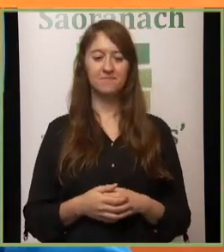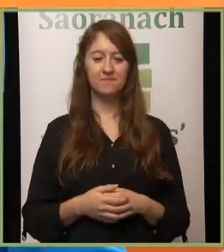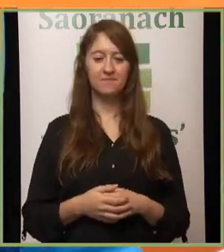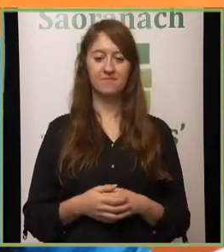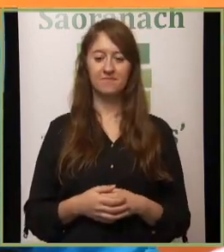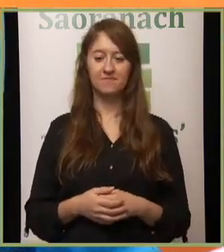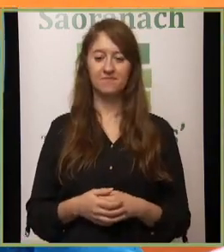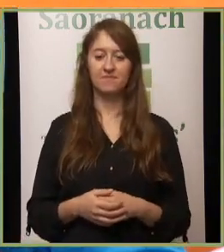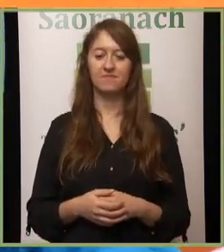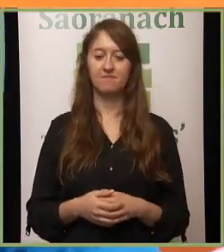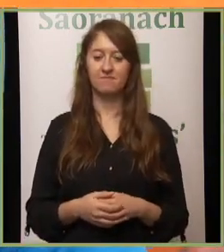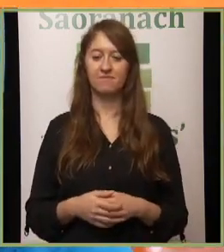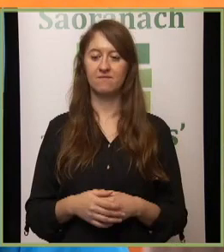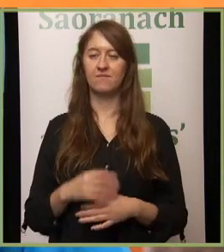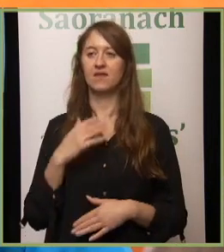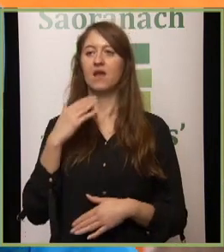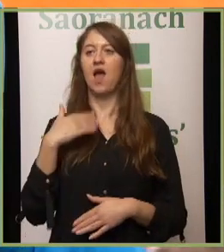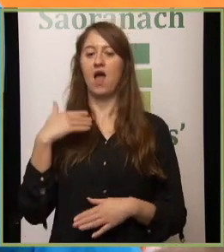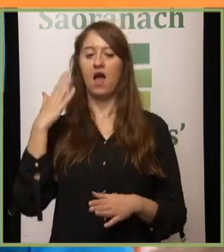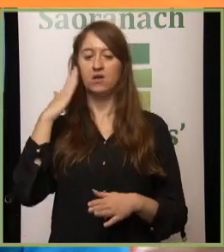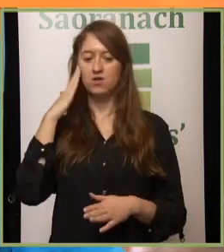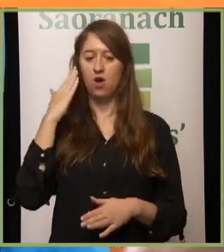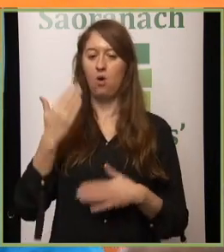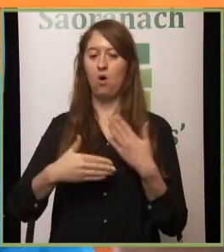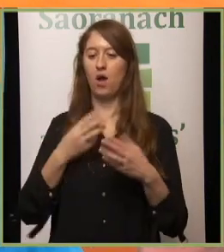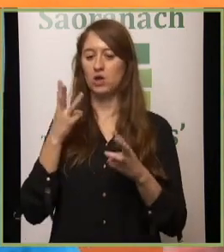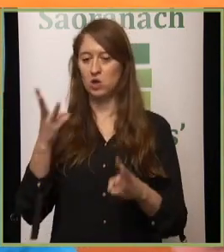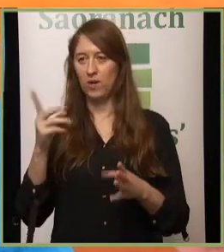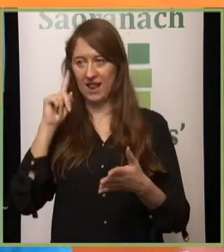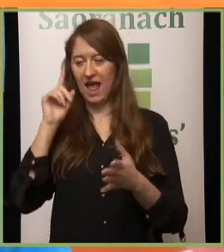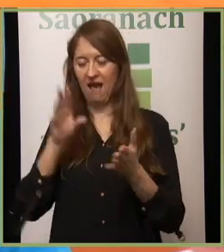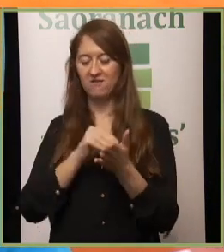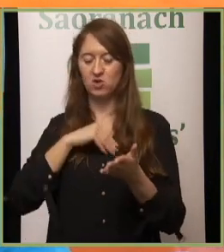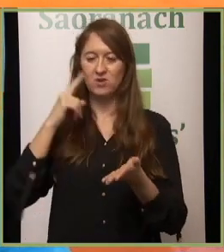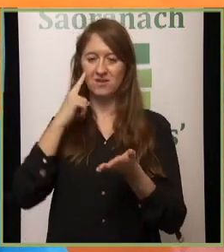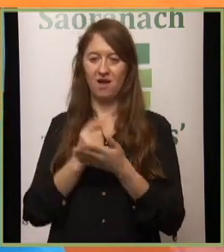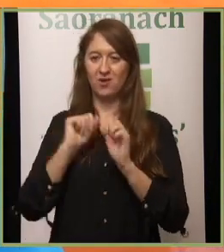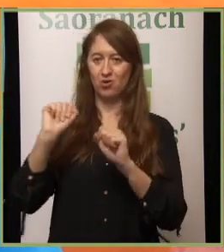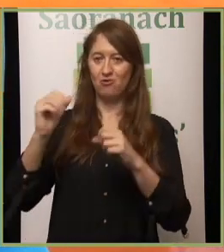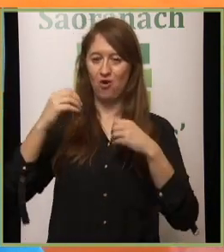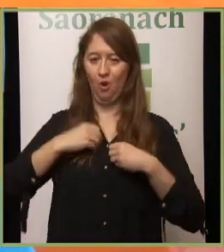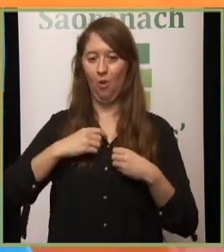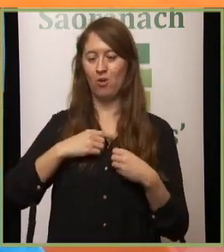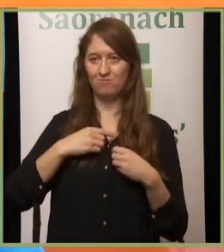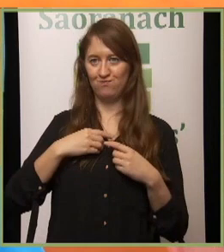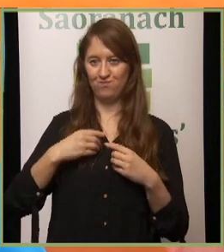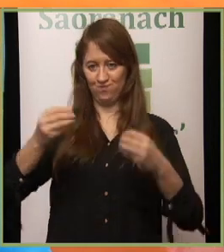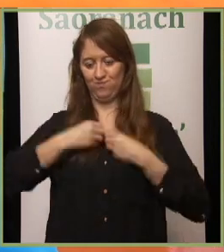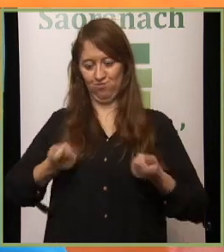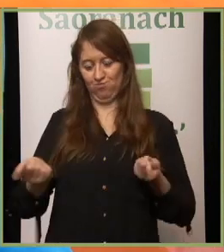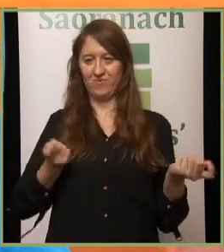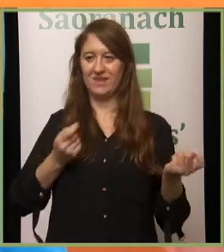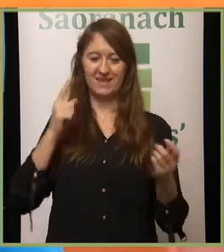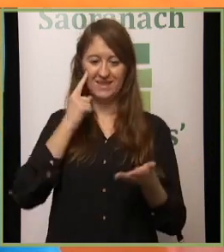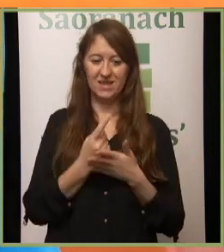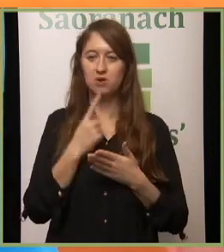As you arrive at what's going to be your executive decision on the wording, I think, might it be useful to add 2 words at